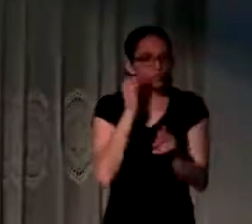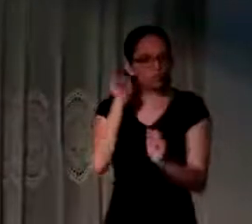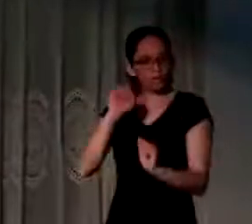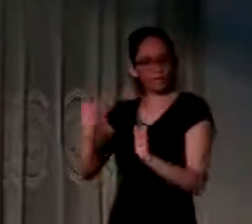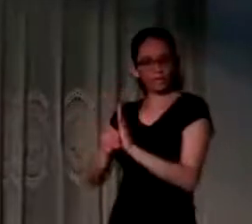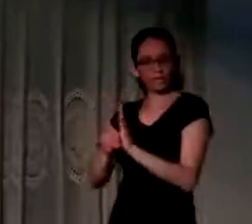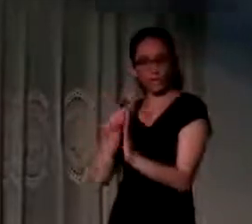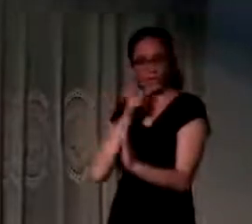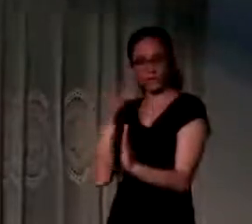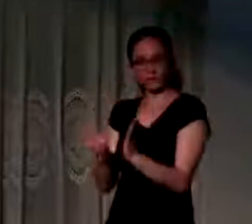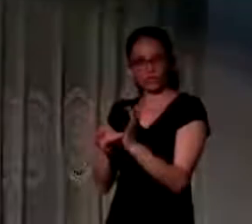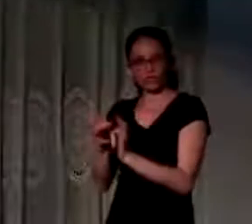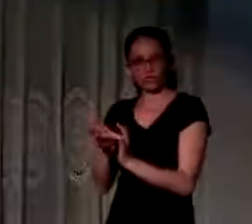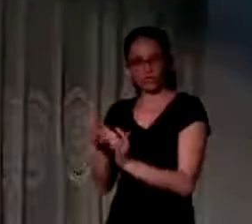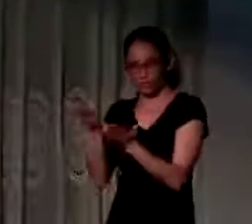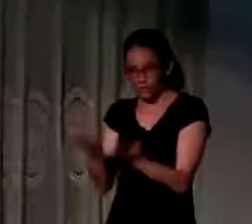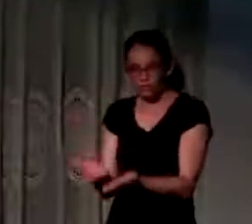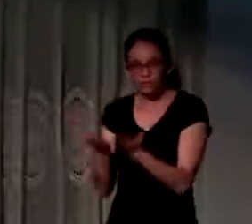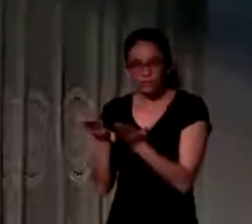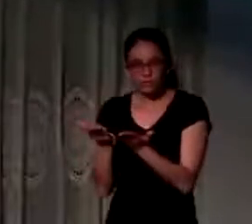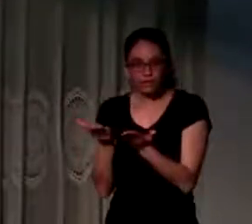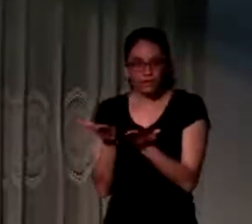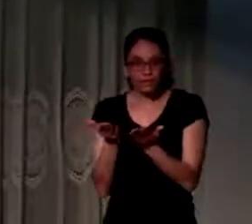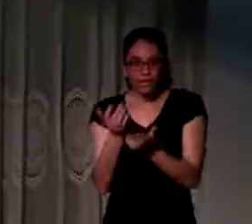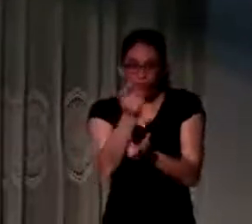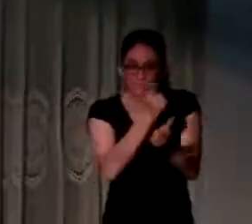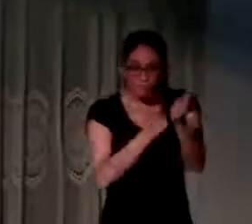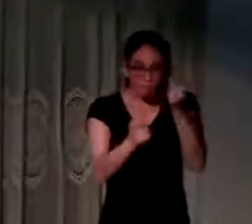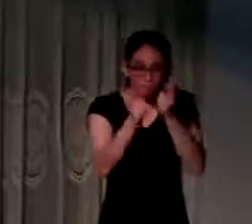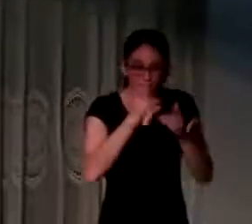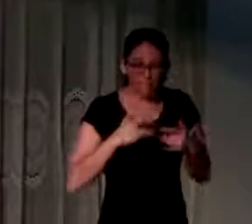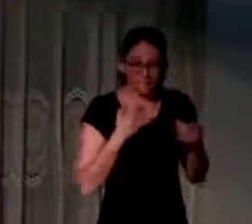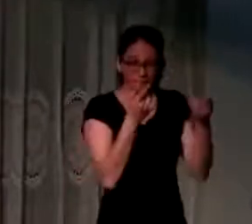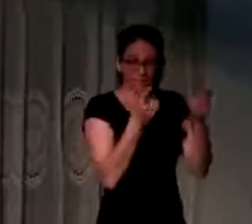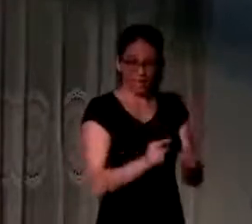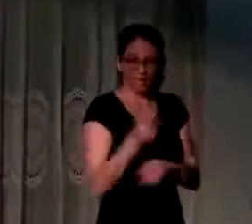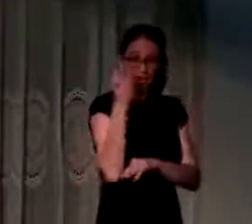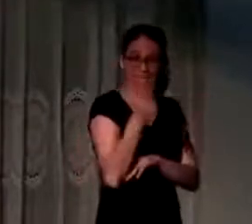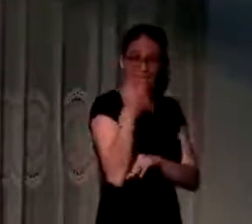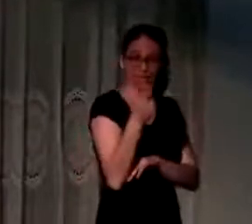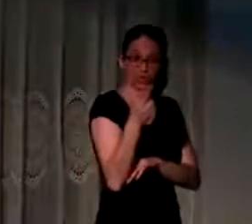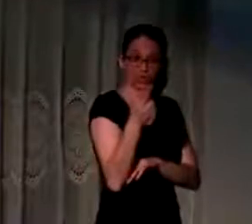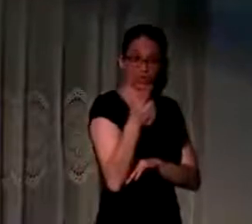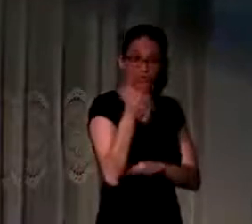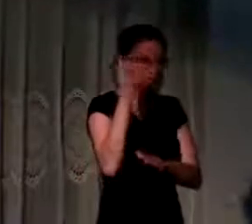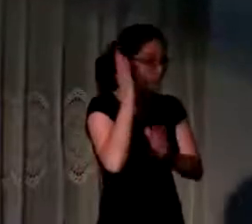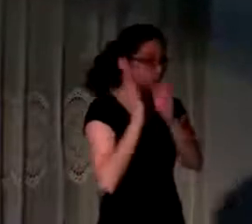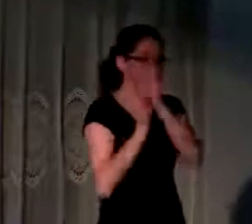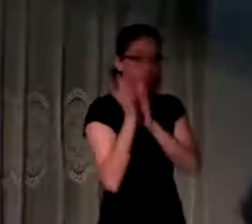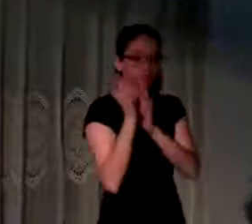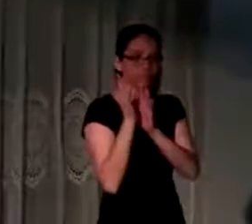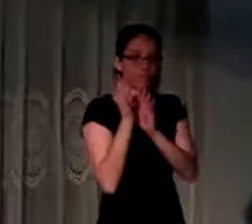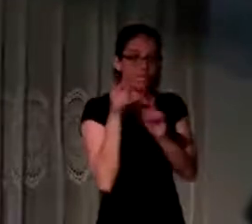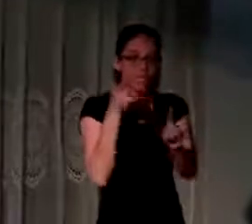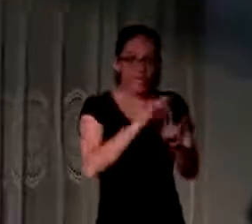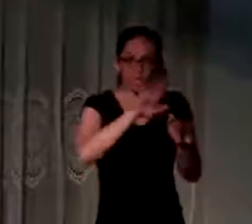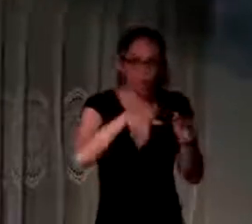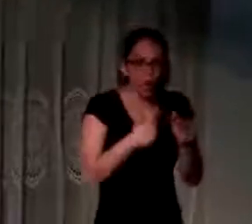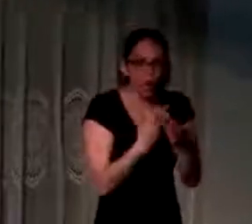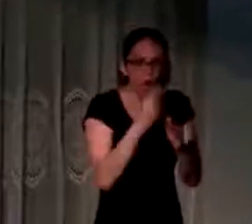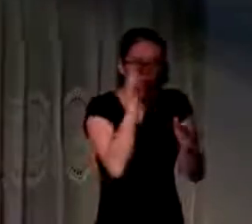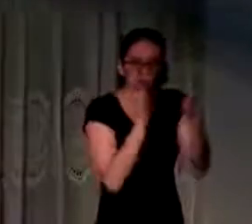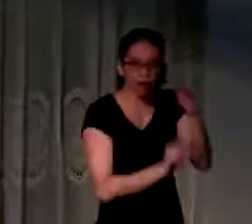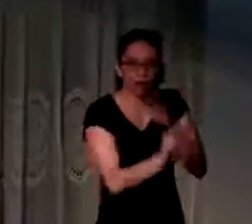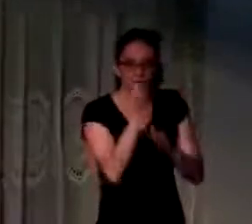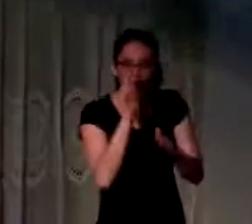Prophesied, the single greatest event in history. All pre-announced, all prophesied. If there is